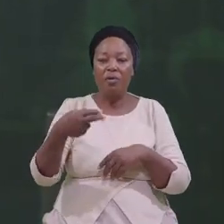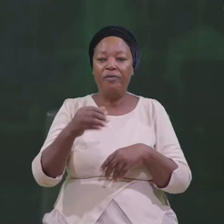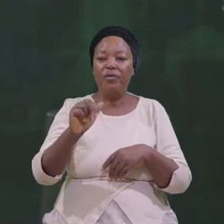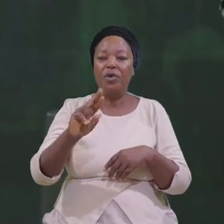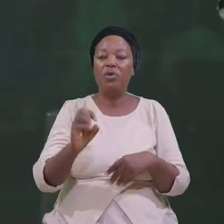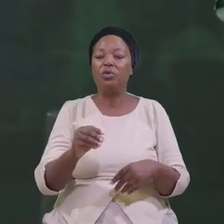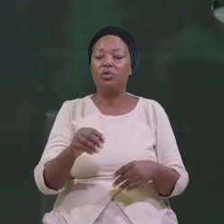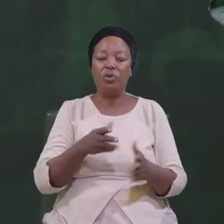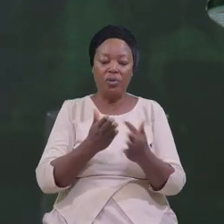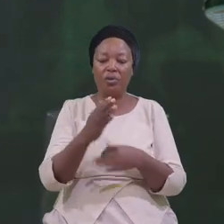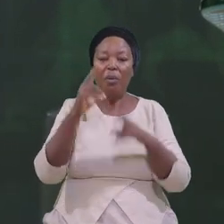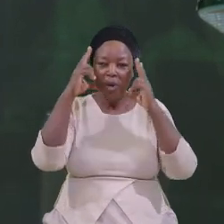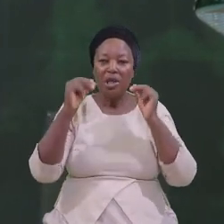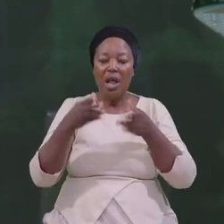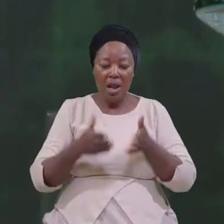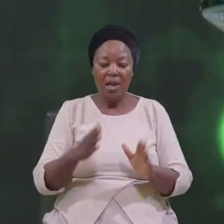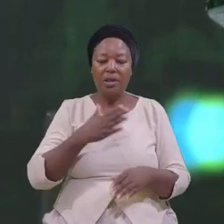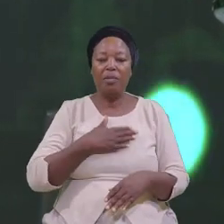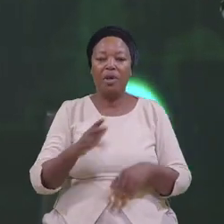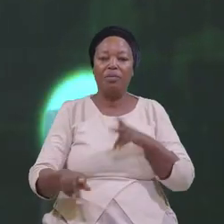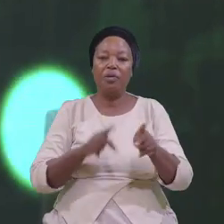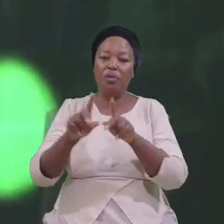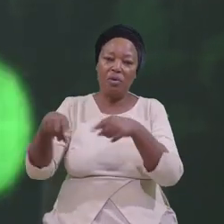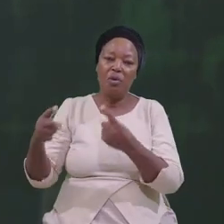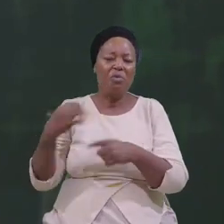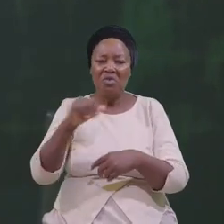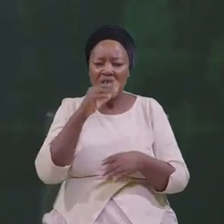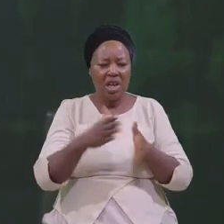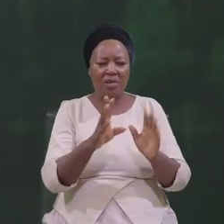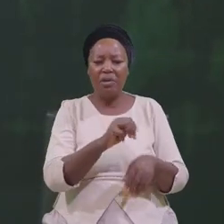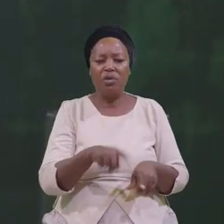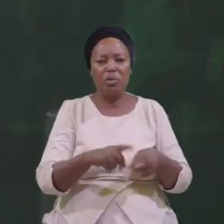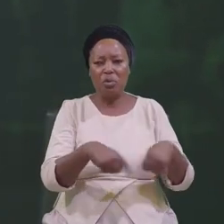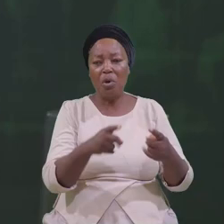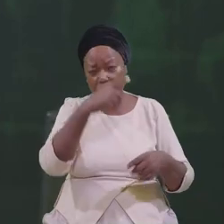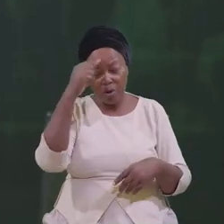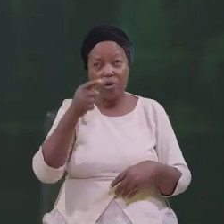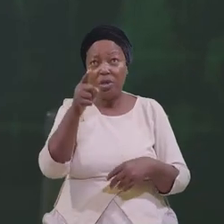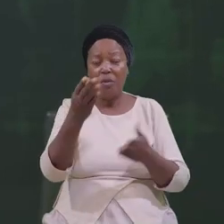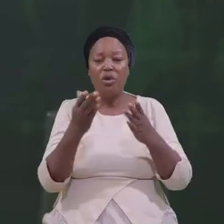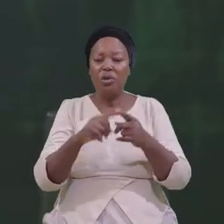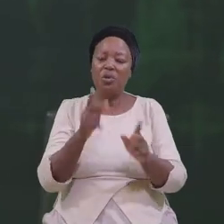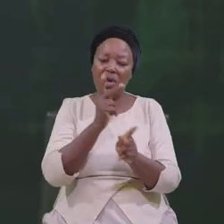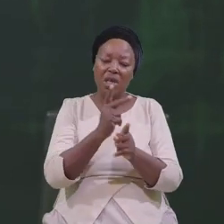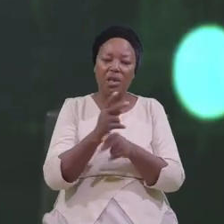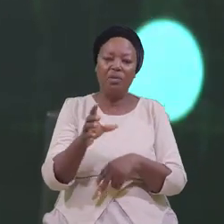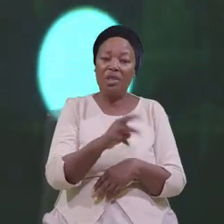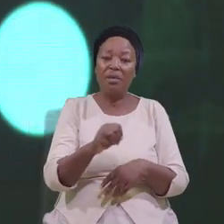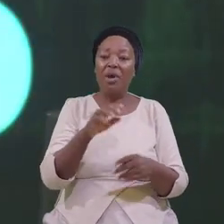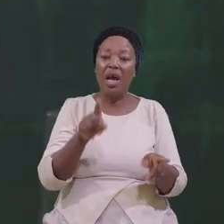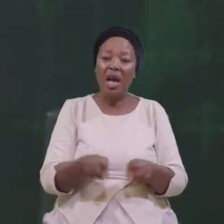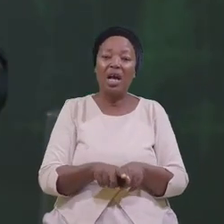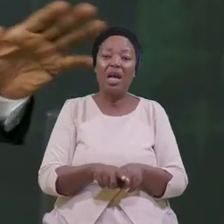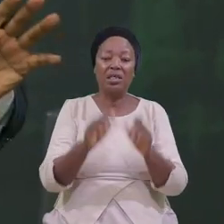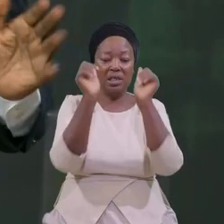Moses. Let my people go. He will not allow them to go because he wanted to keep them as captives, as